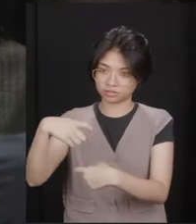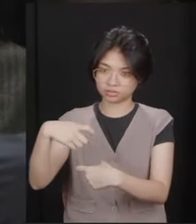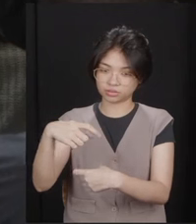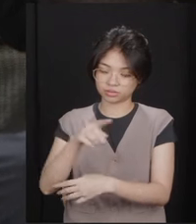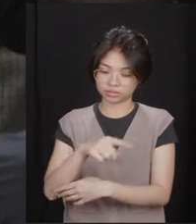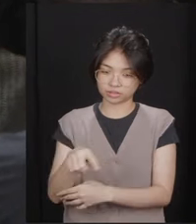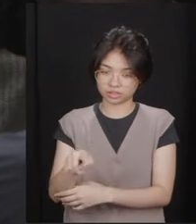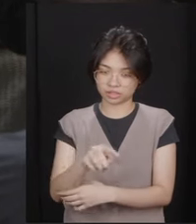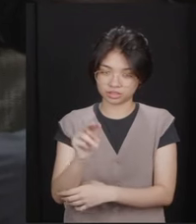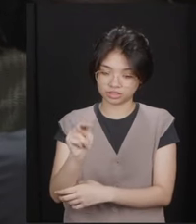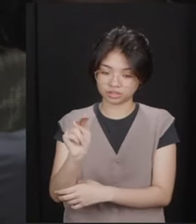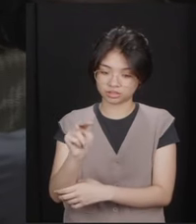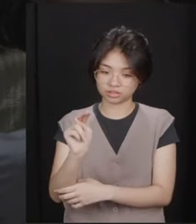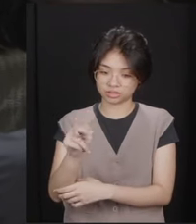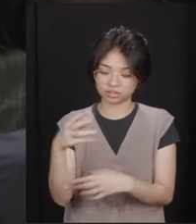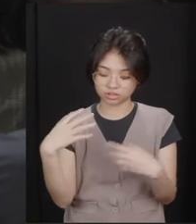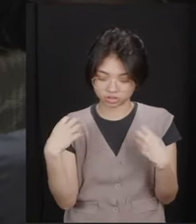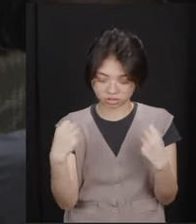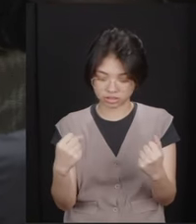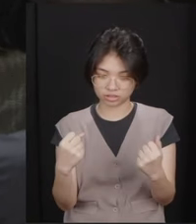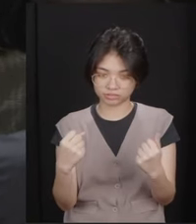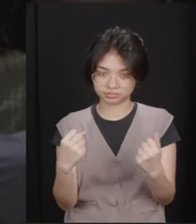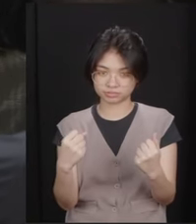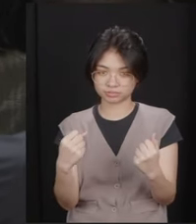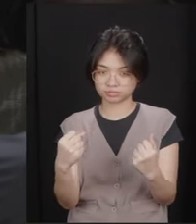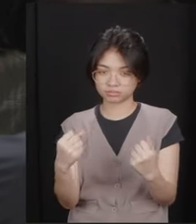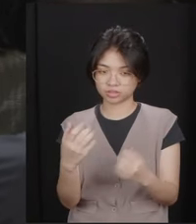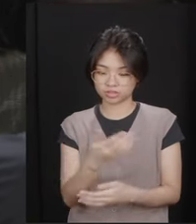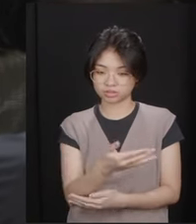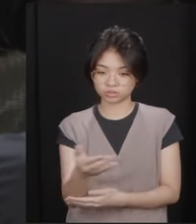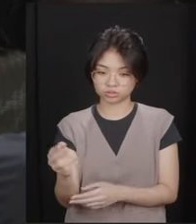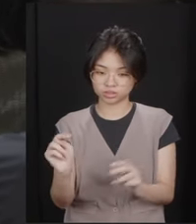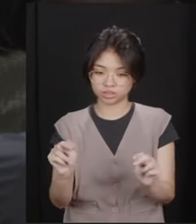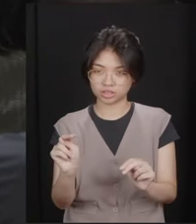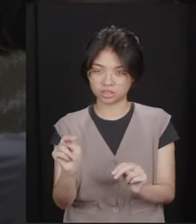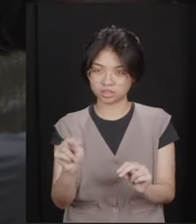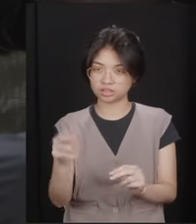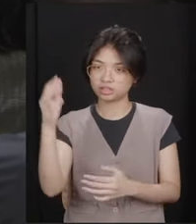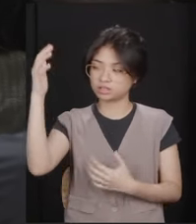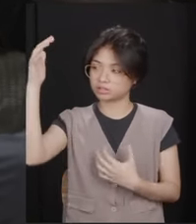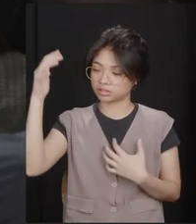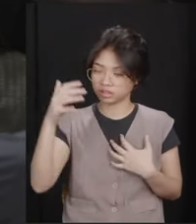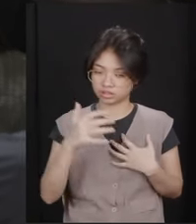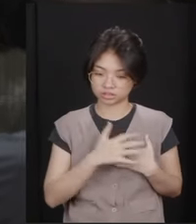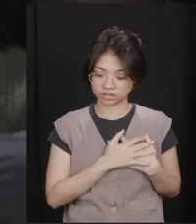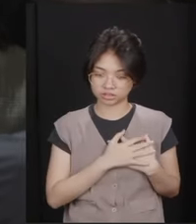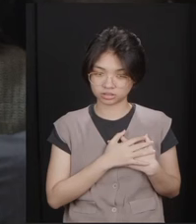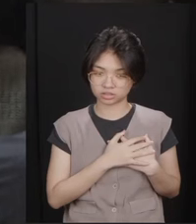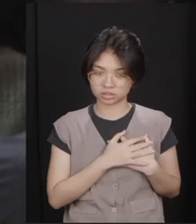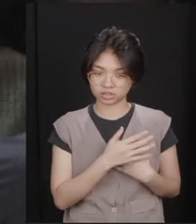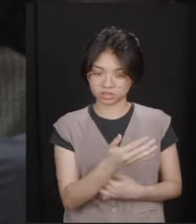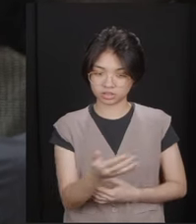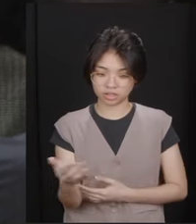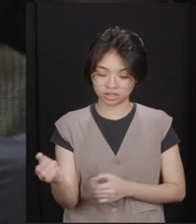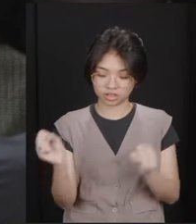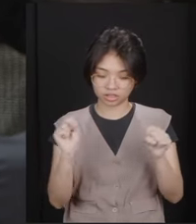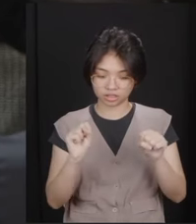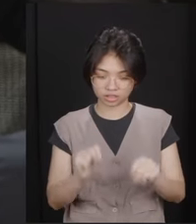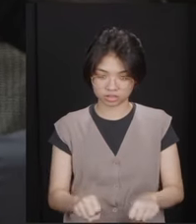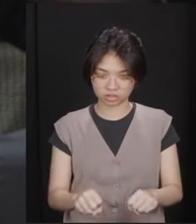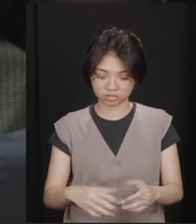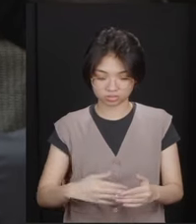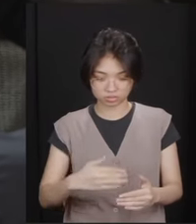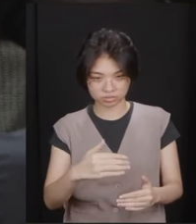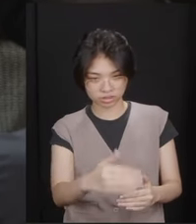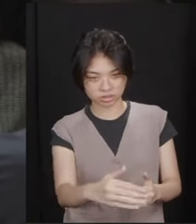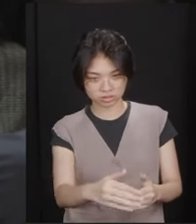to heal. And there are those who need grace, Lord, grace so that they can move on in their